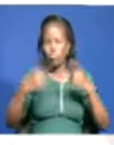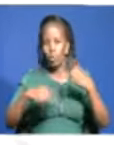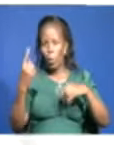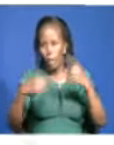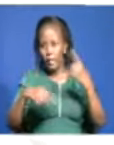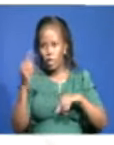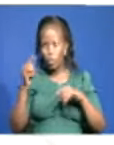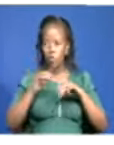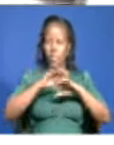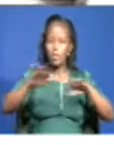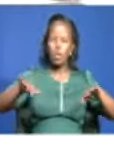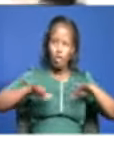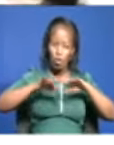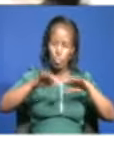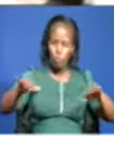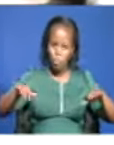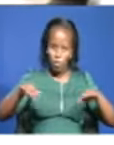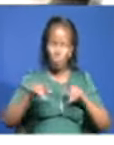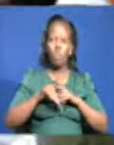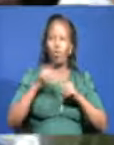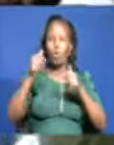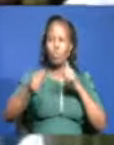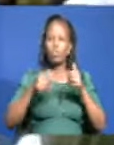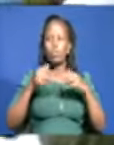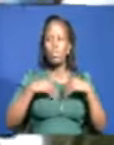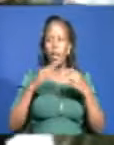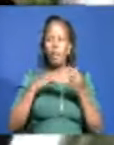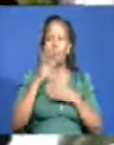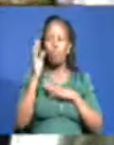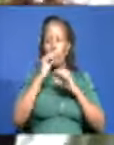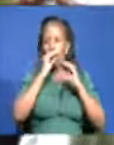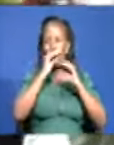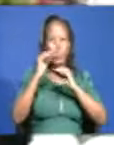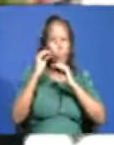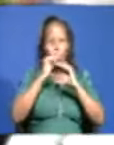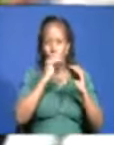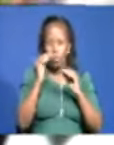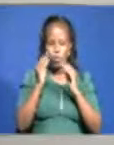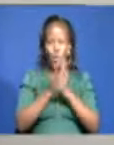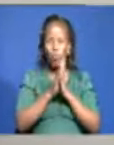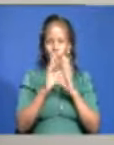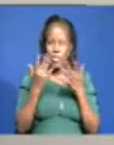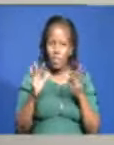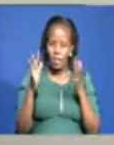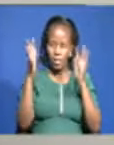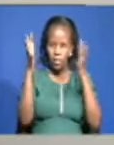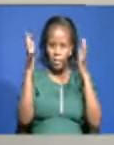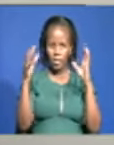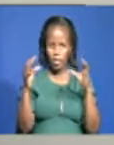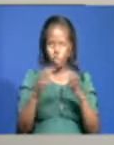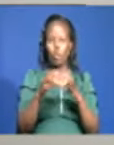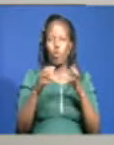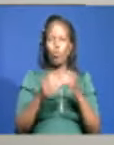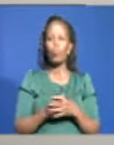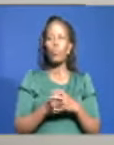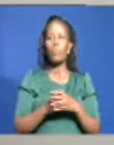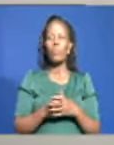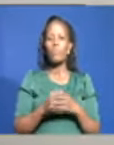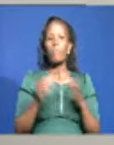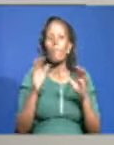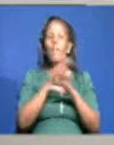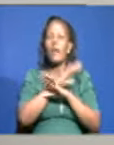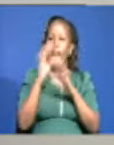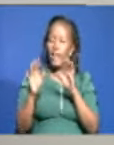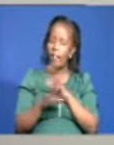lively parade that wades through the narrow alleys of the town, lined by cheering crowds. Na yote tunafanya ili